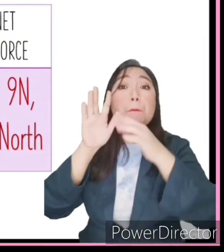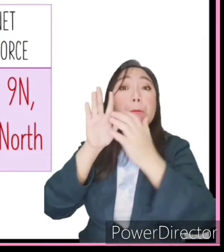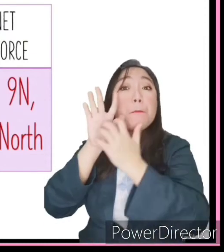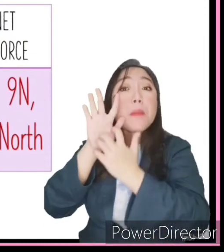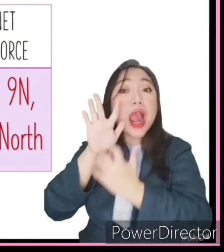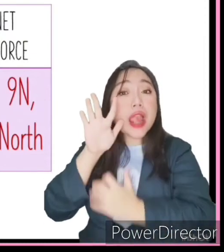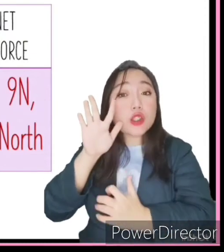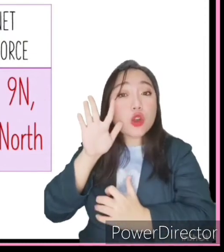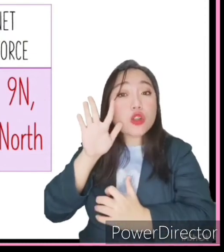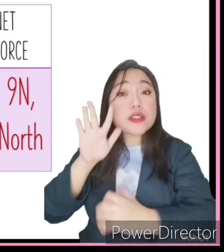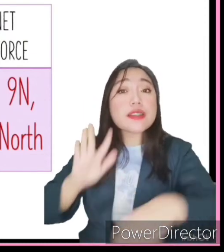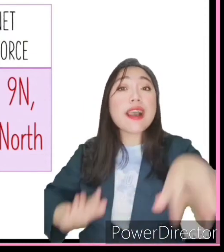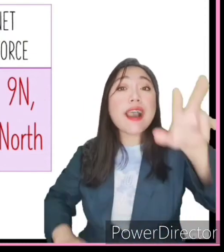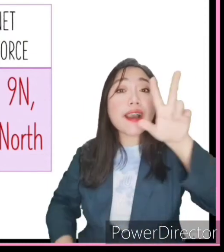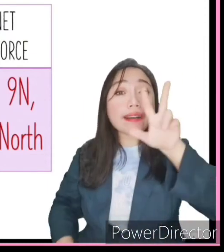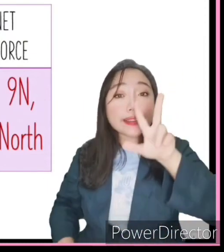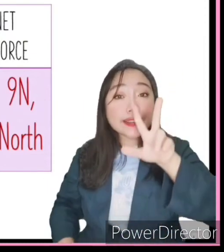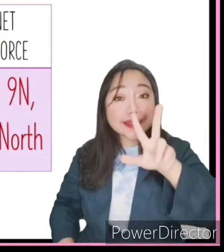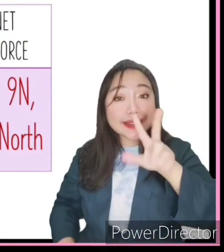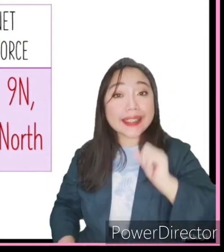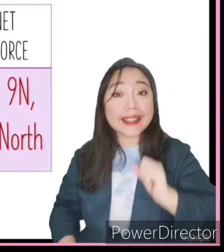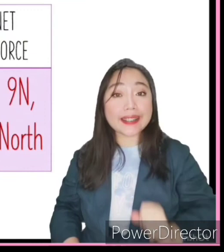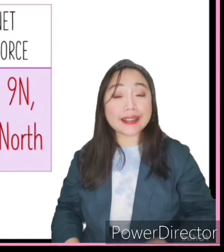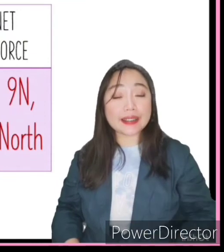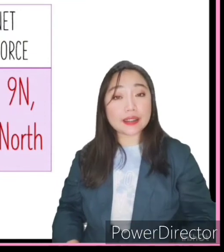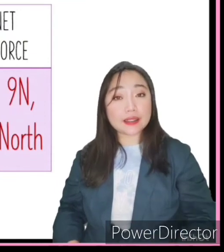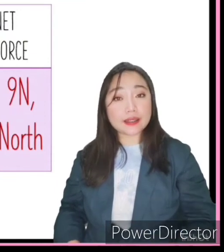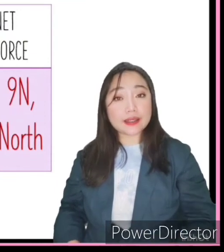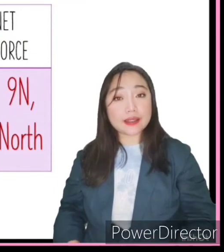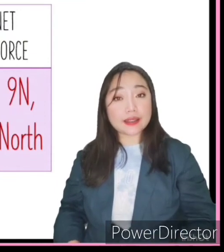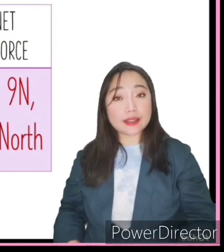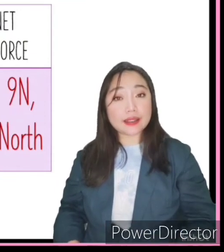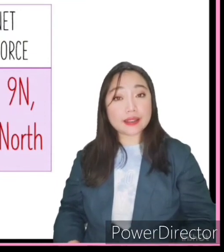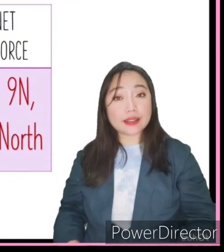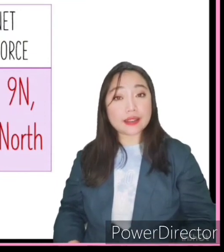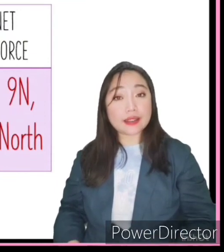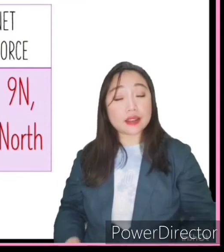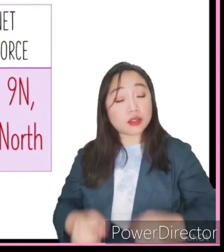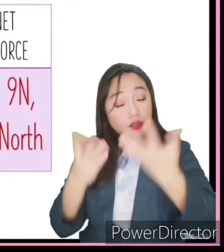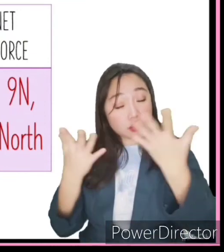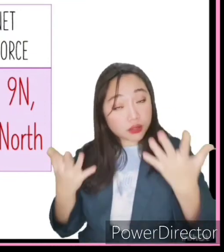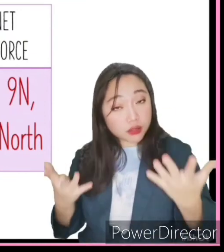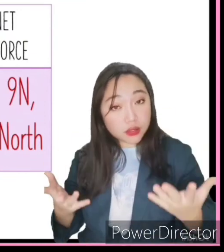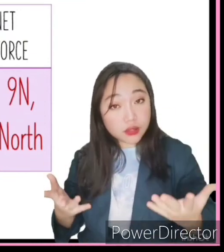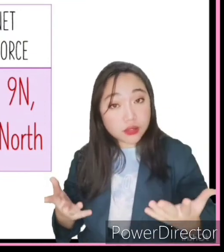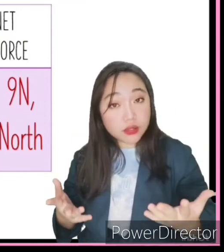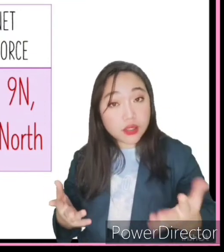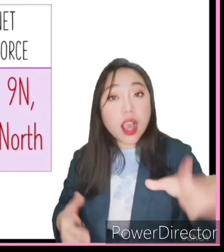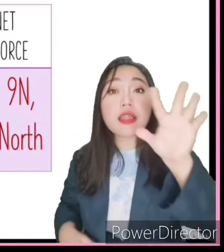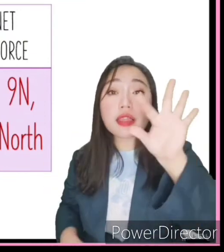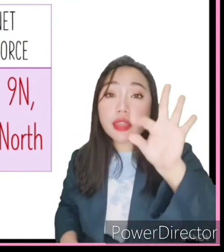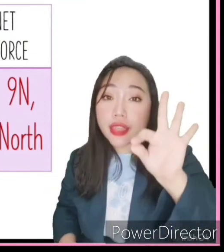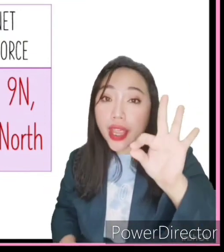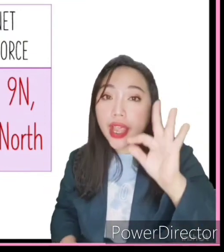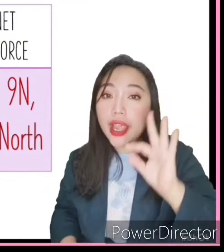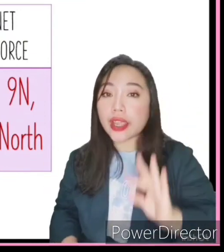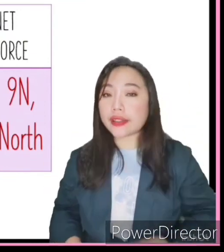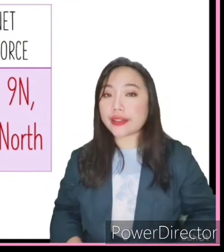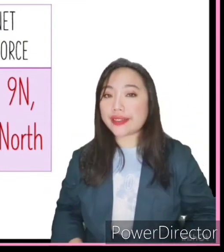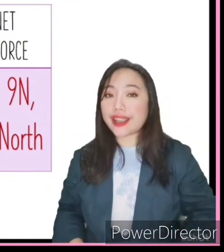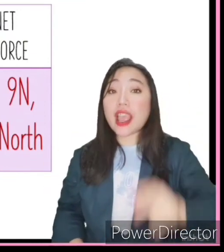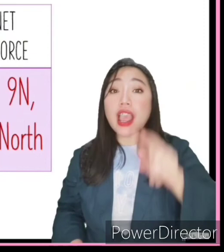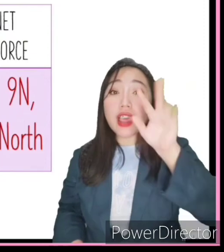minus or subtract 3. Then that's how much? That's 9.